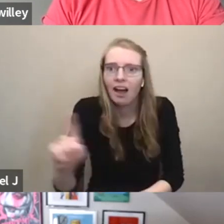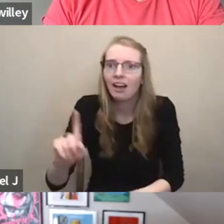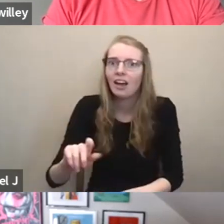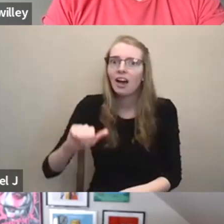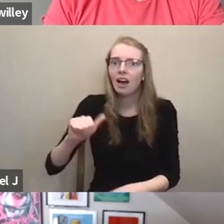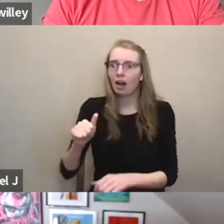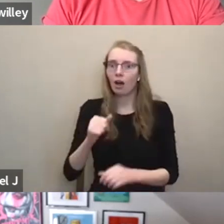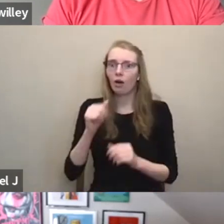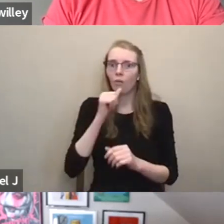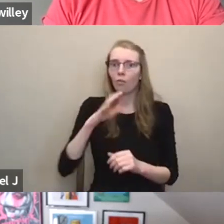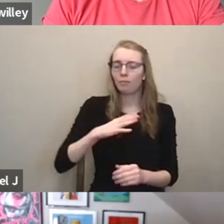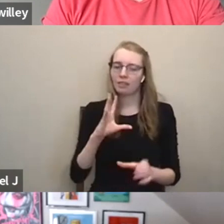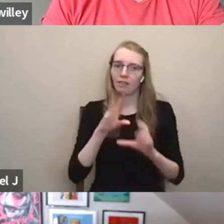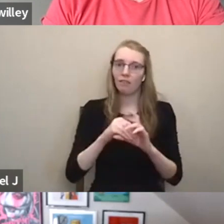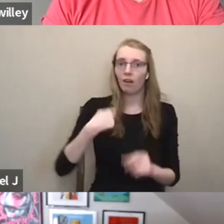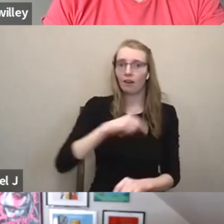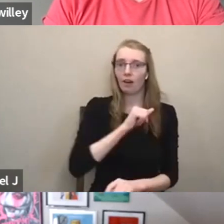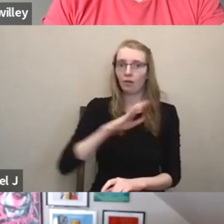Commission in